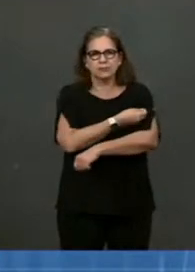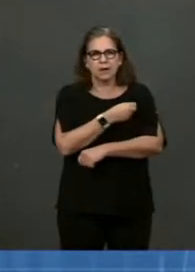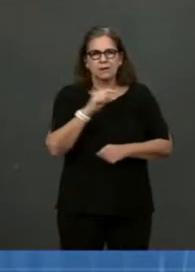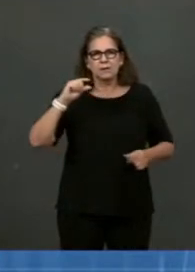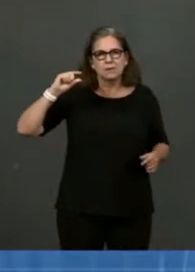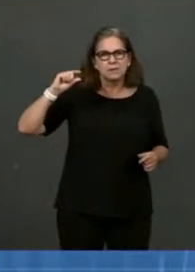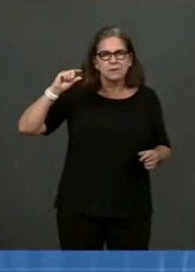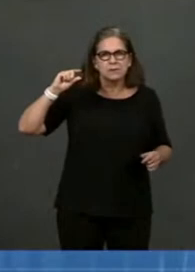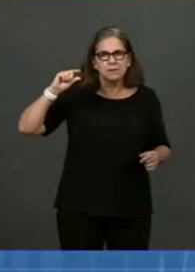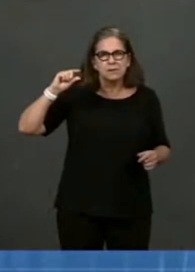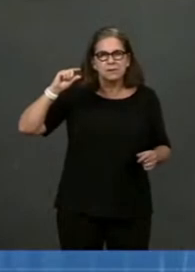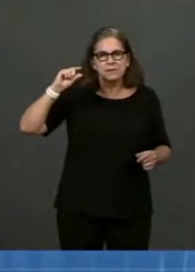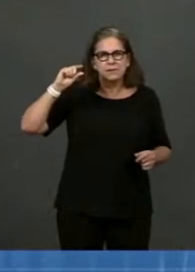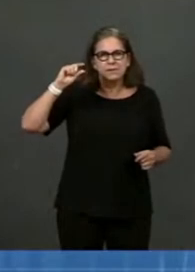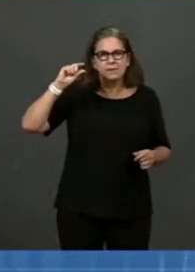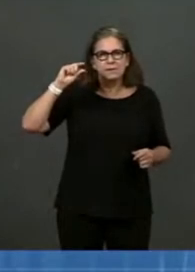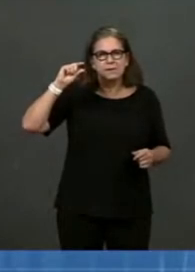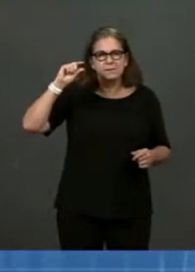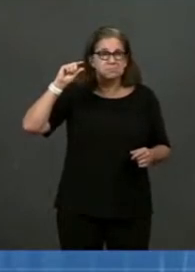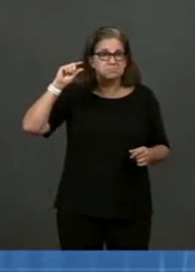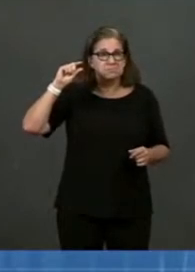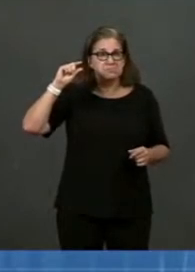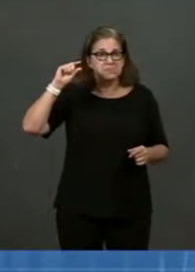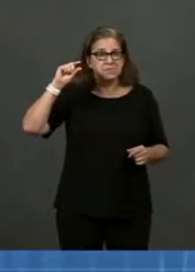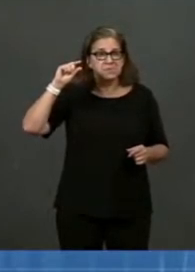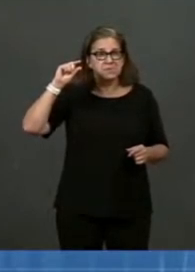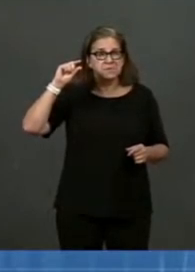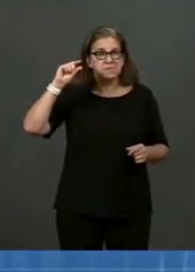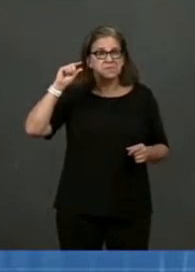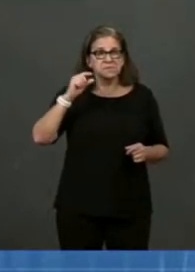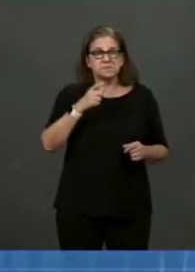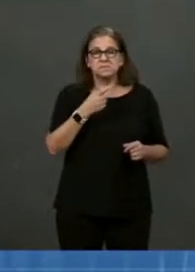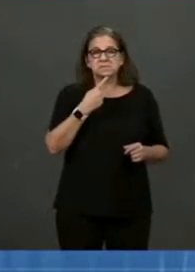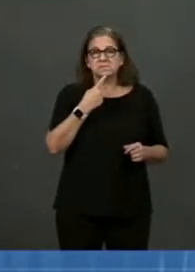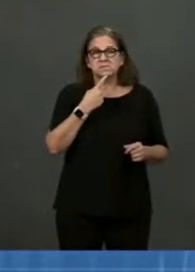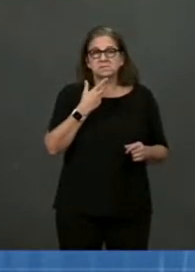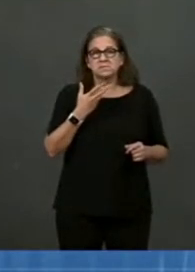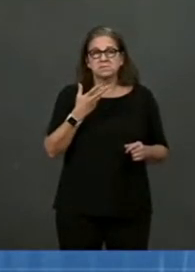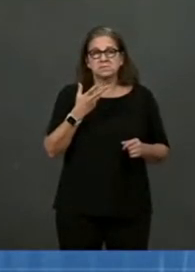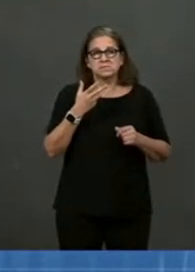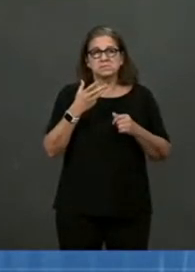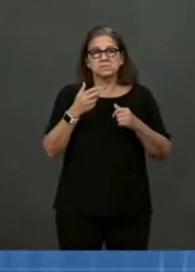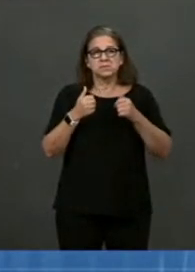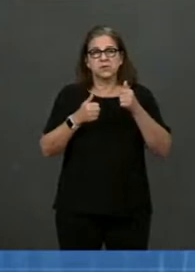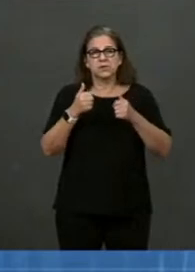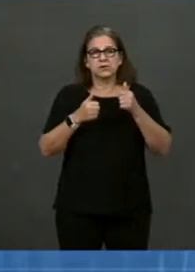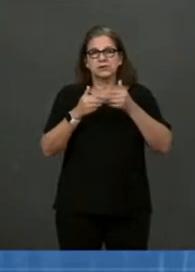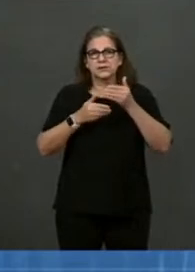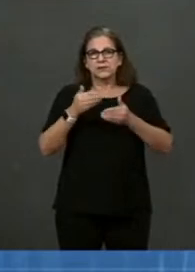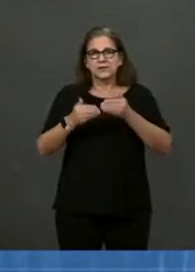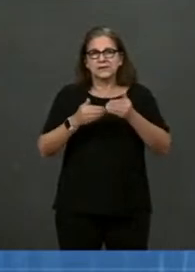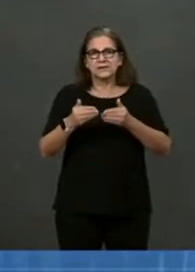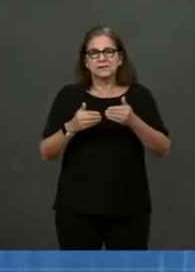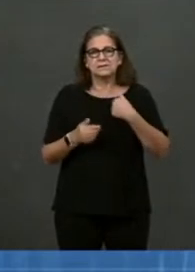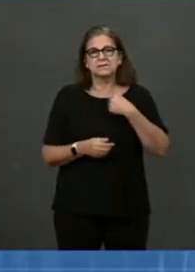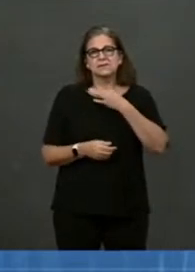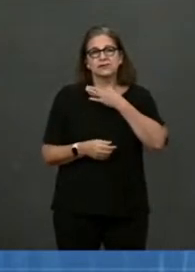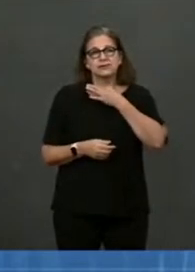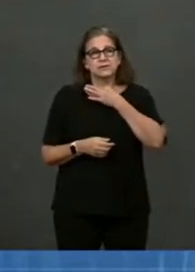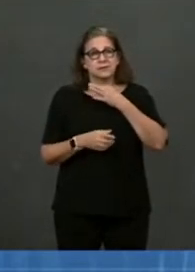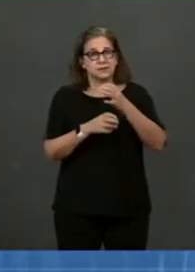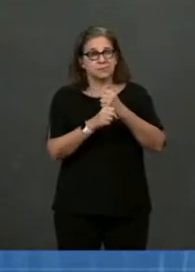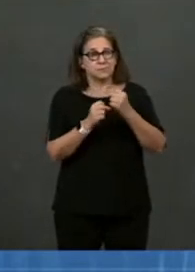make a preference on the series. And, you know, if more data become available, might there be a recommendation to do